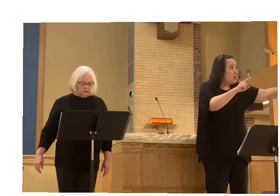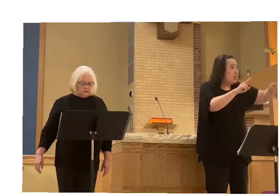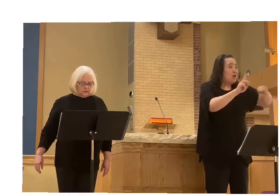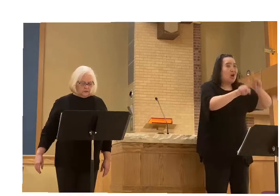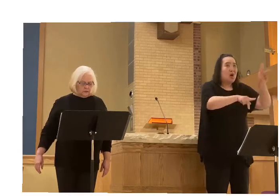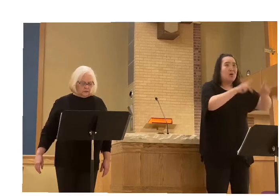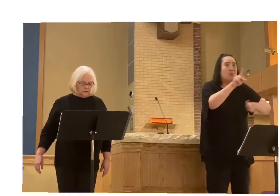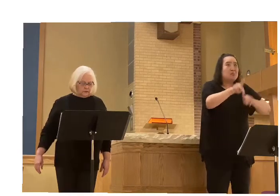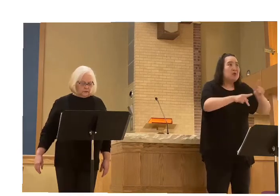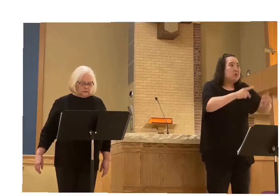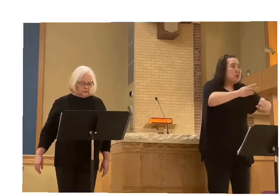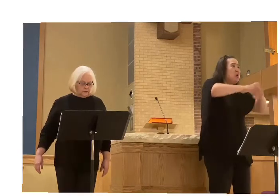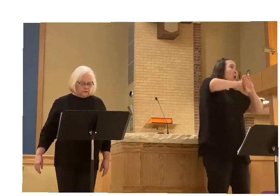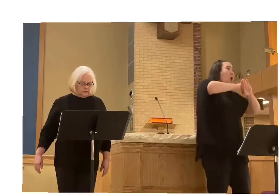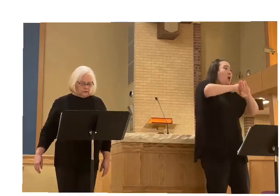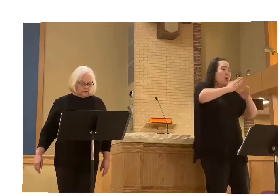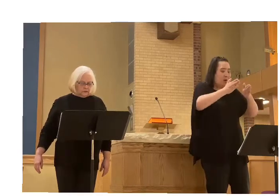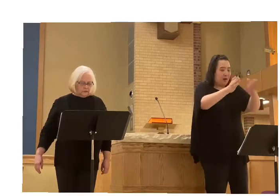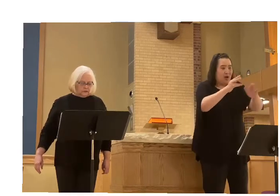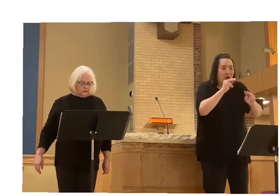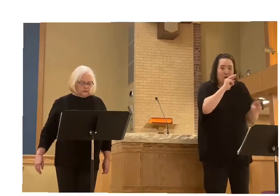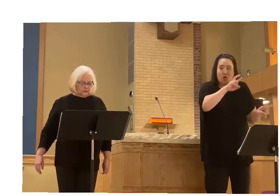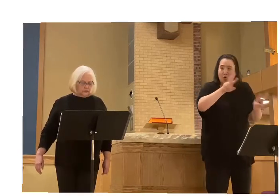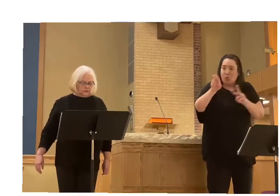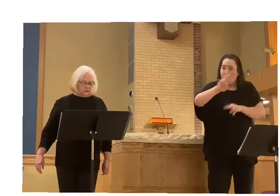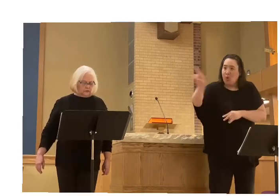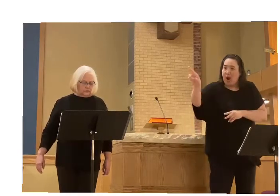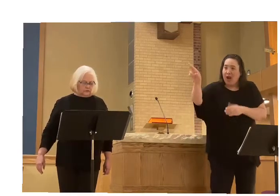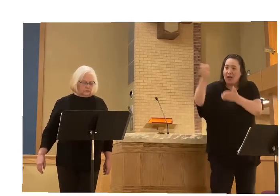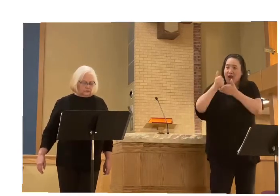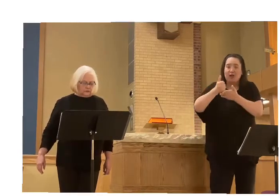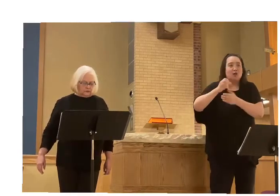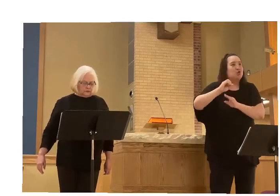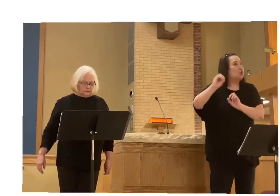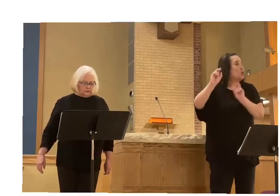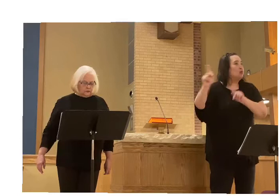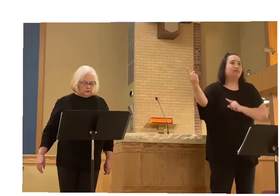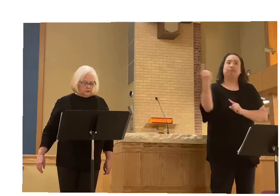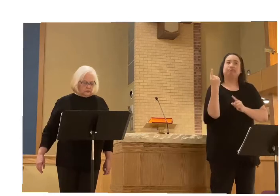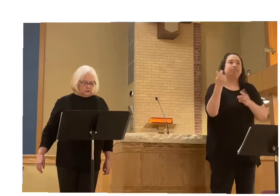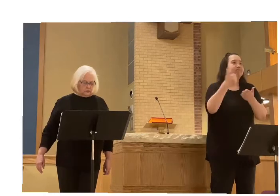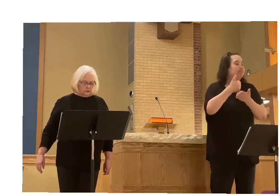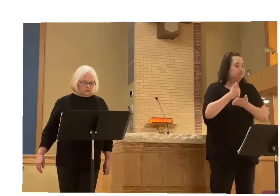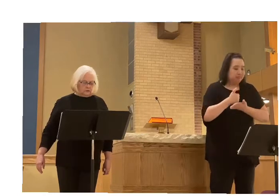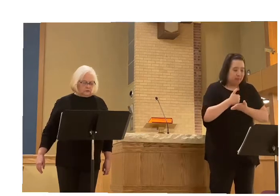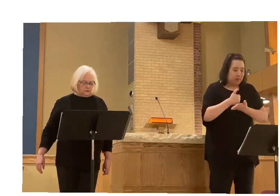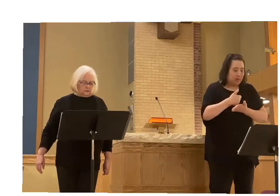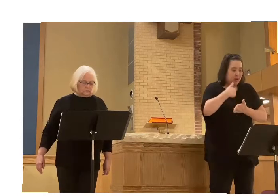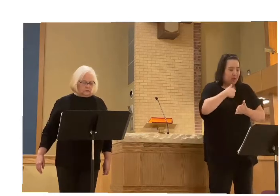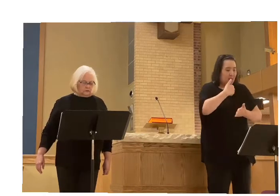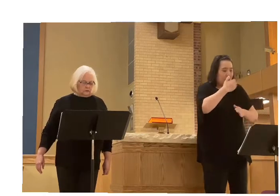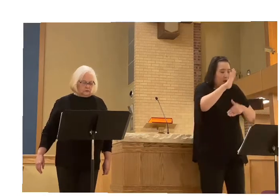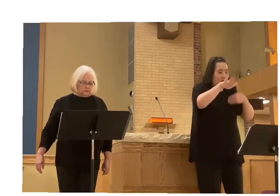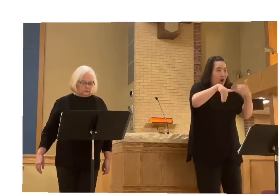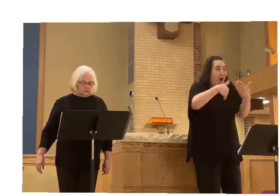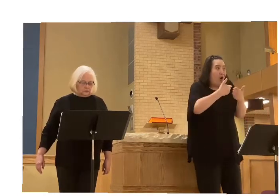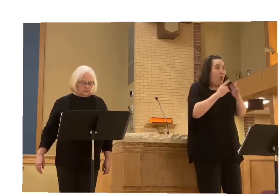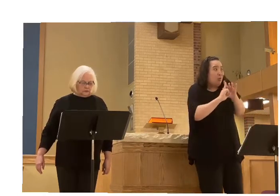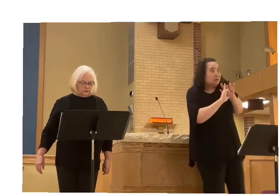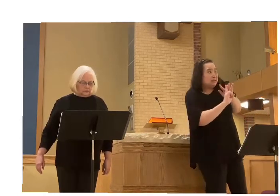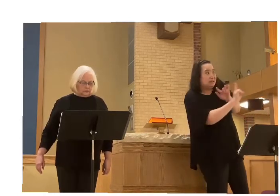I look to the right to see, but there is no one who pays my heed. I have lost all means of